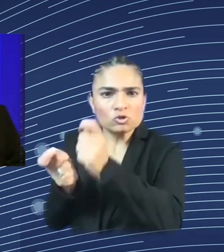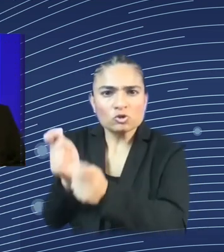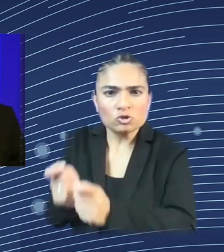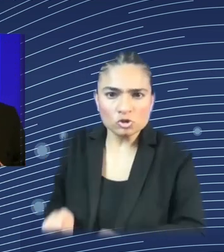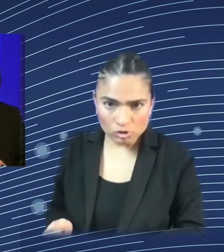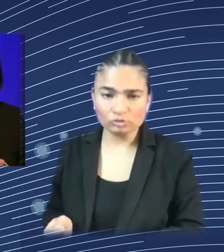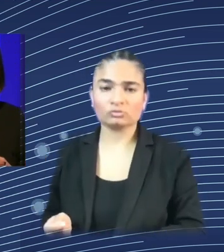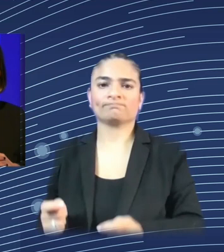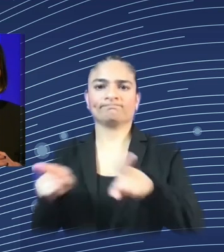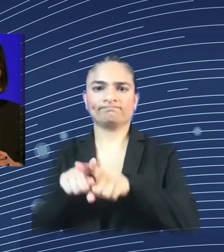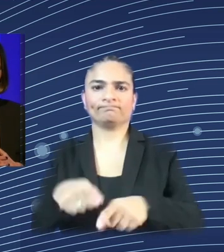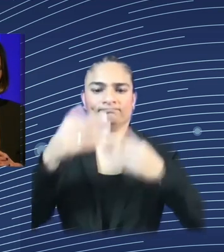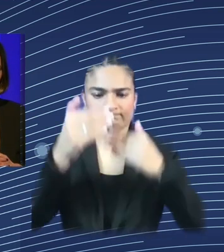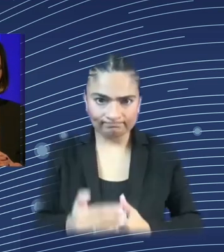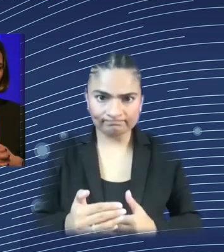Germany.